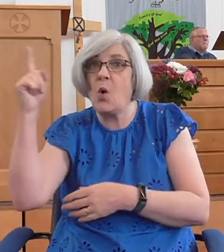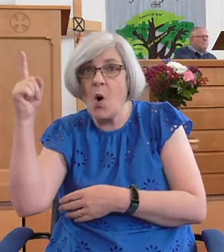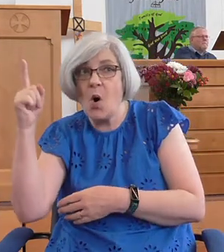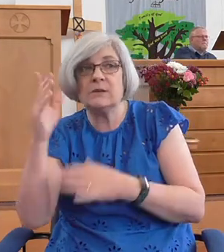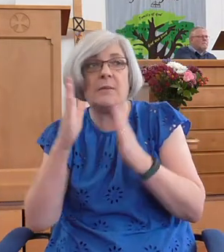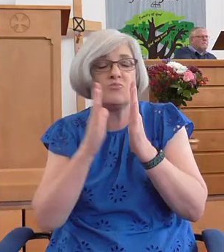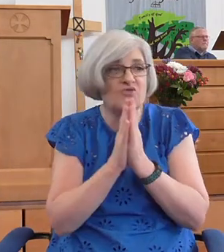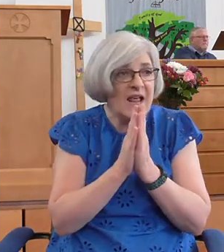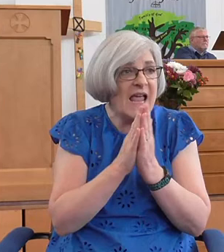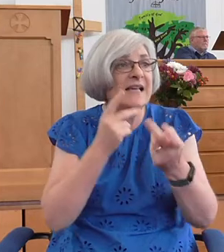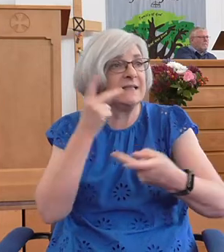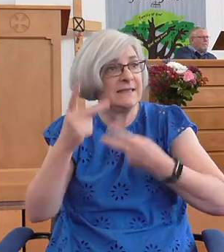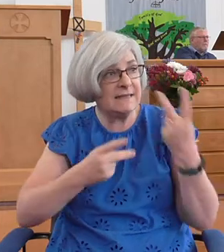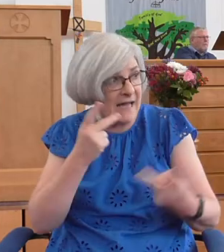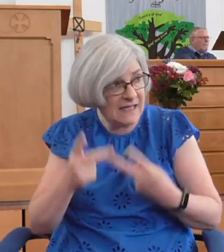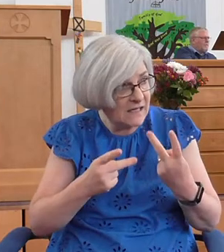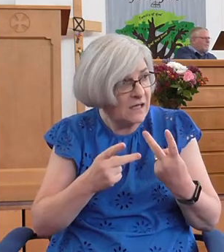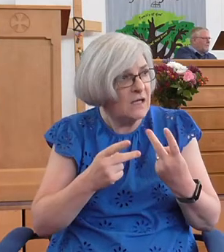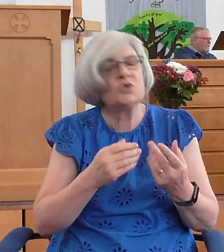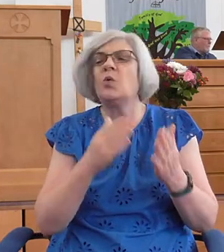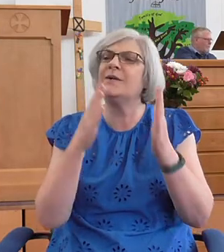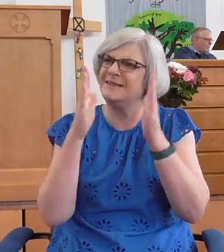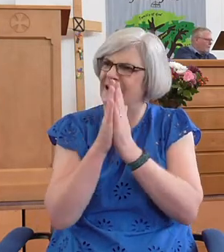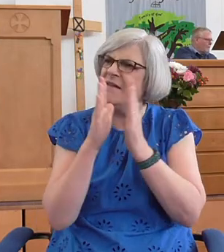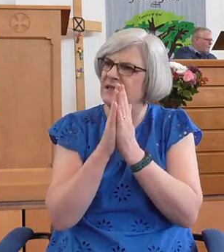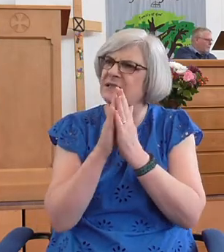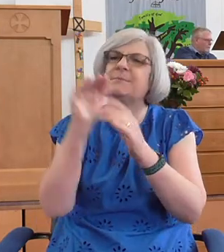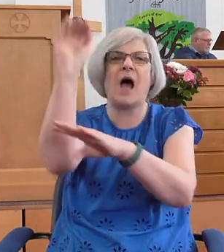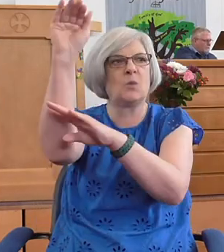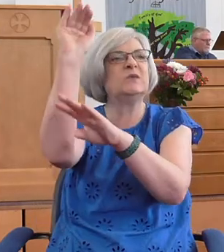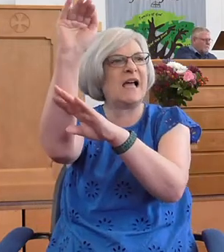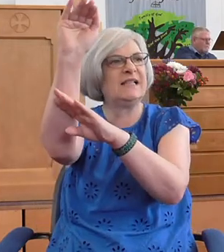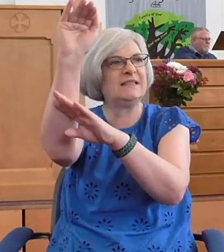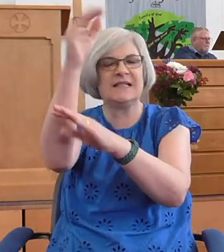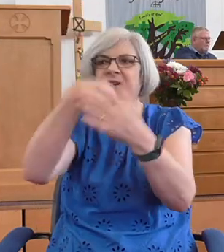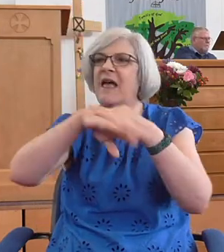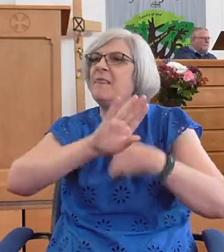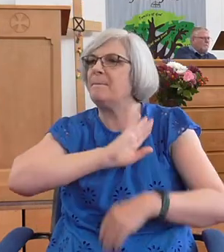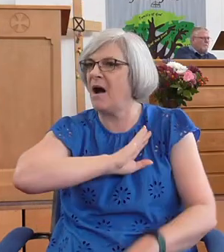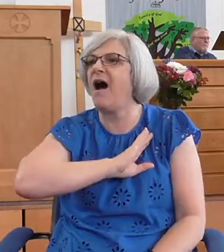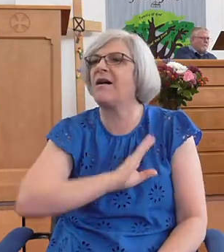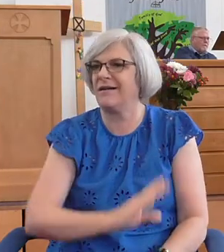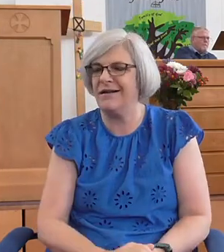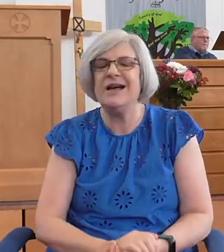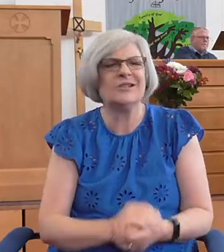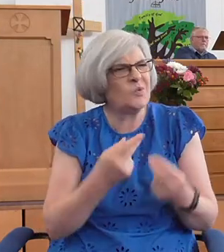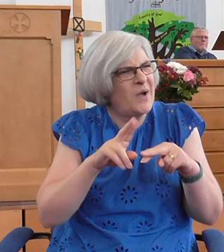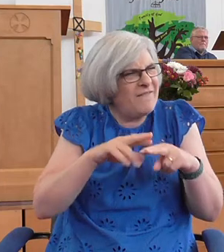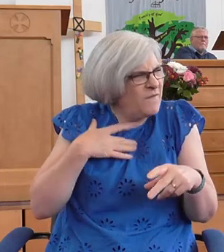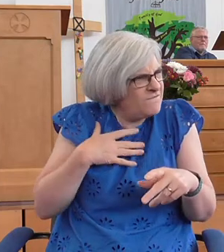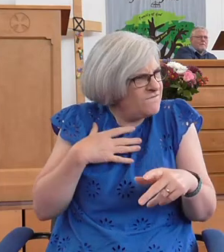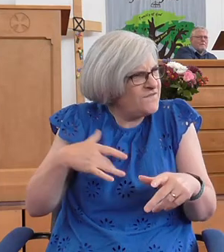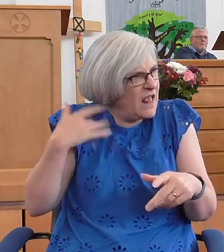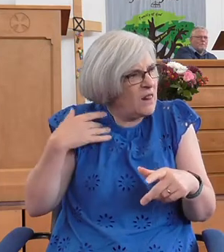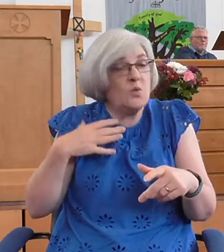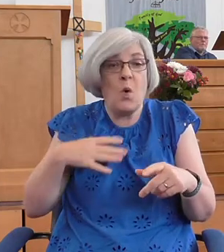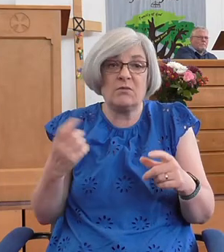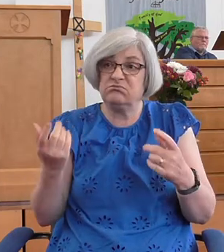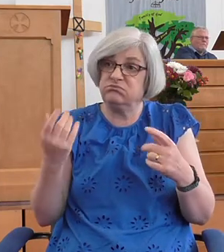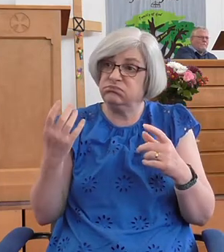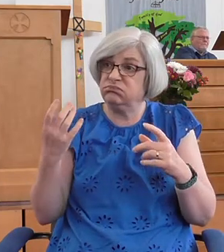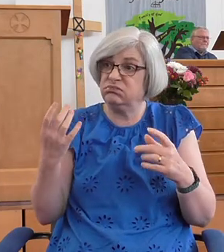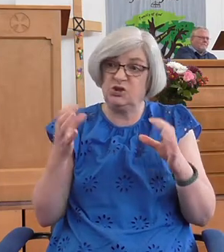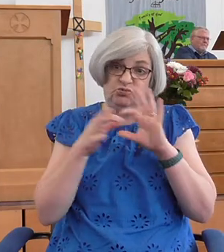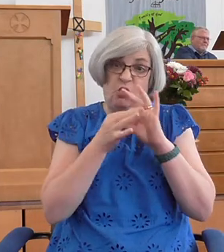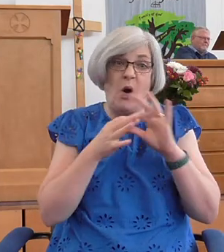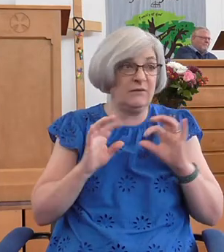sing. So it is a service, but it's an interactive service. So anybody feels like they want to join us, please do,